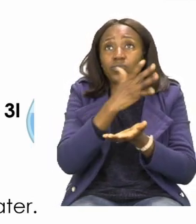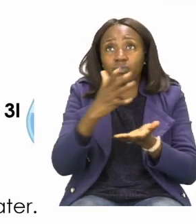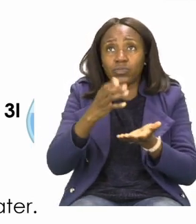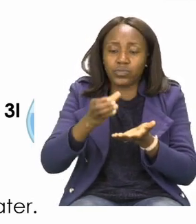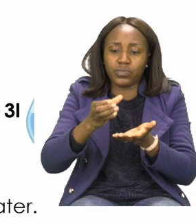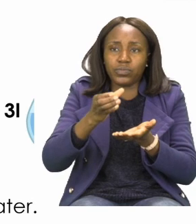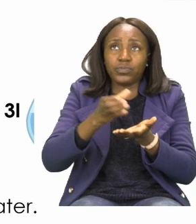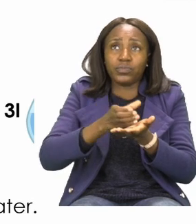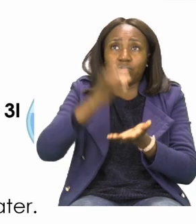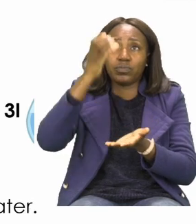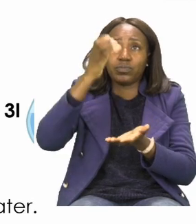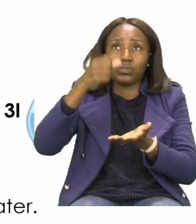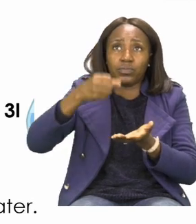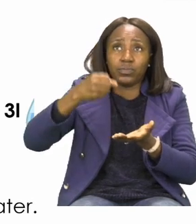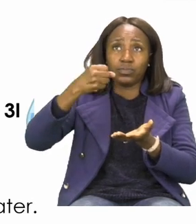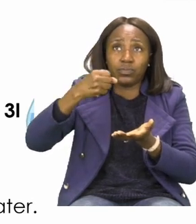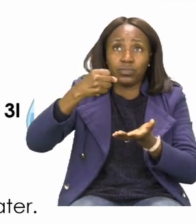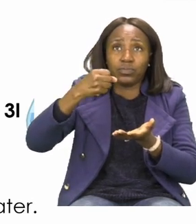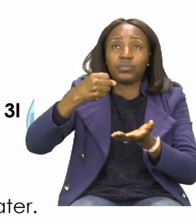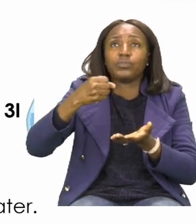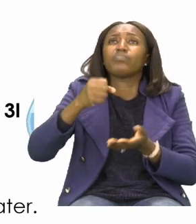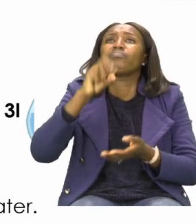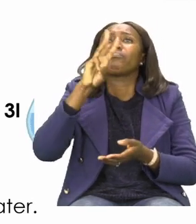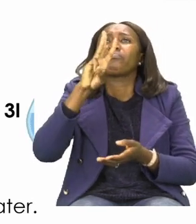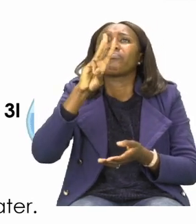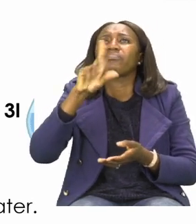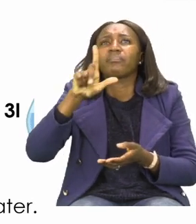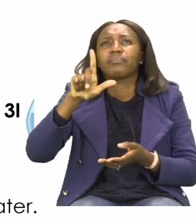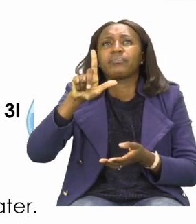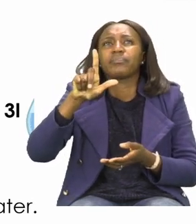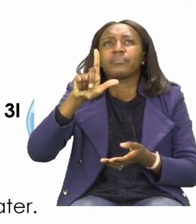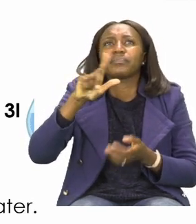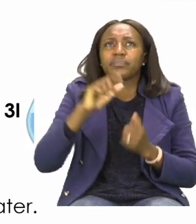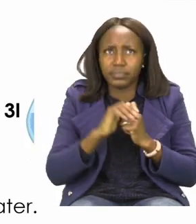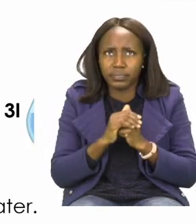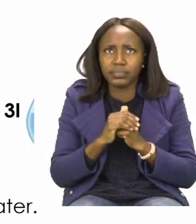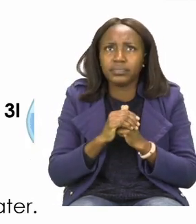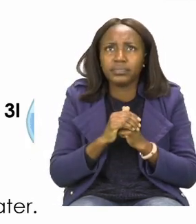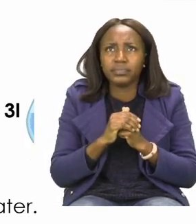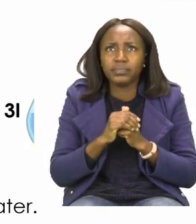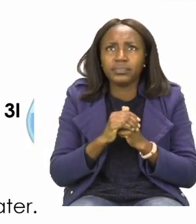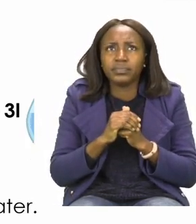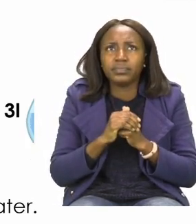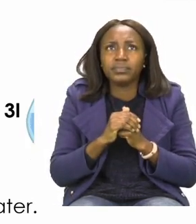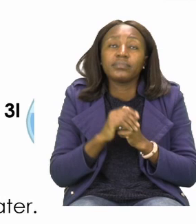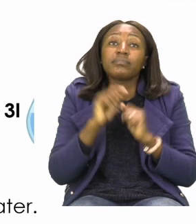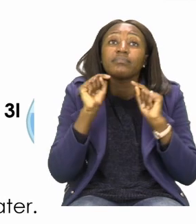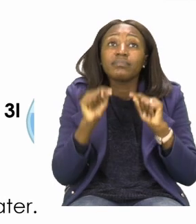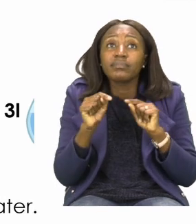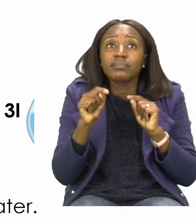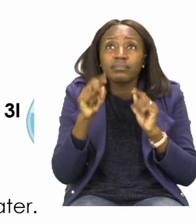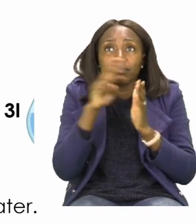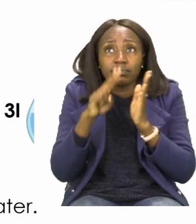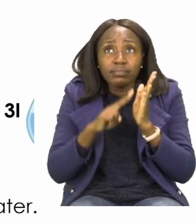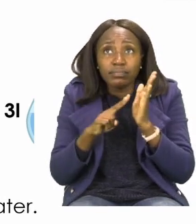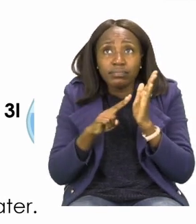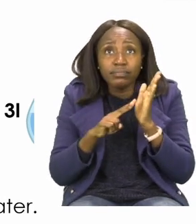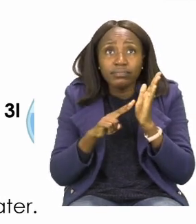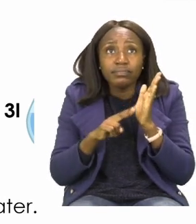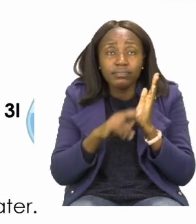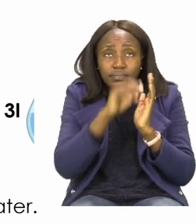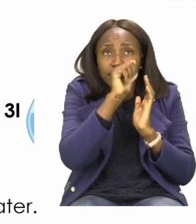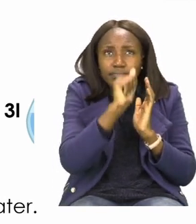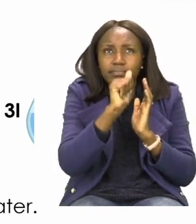has 3 liters. So you need to read all the